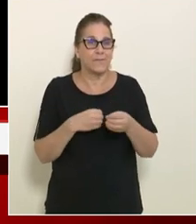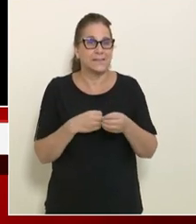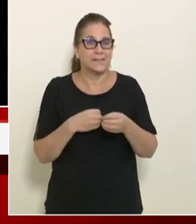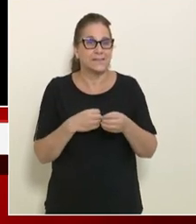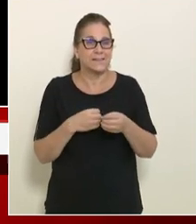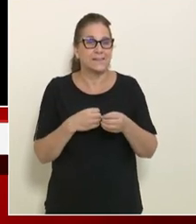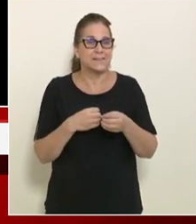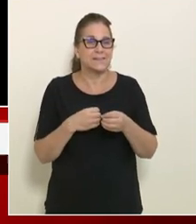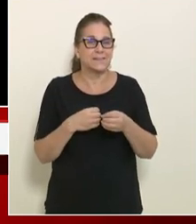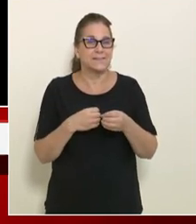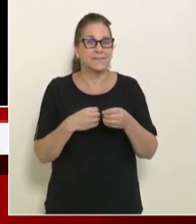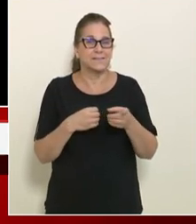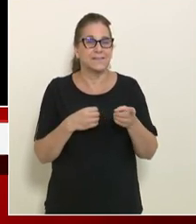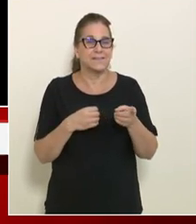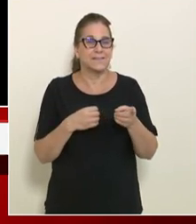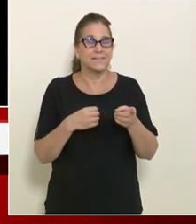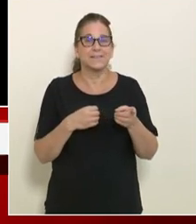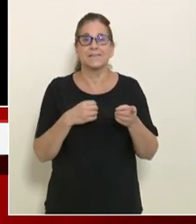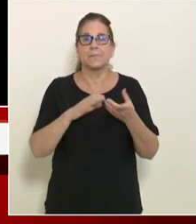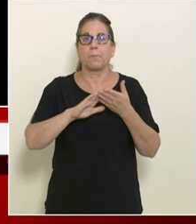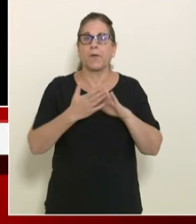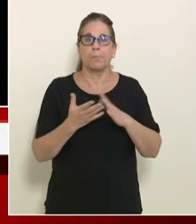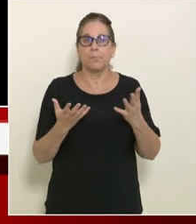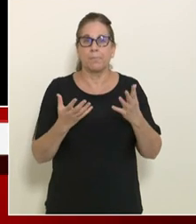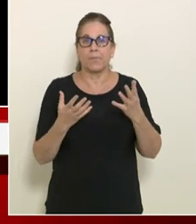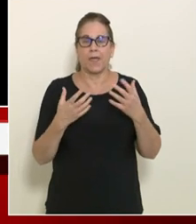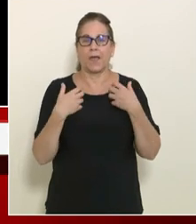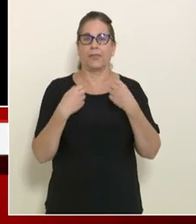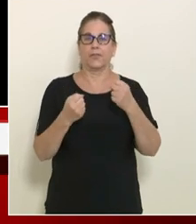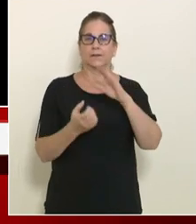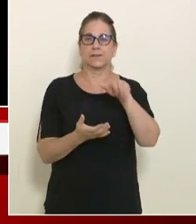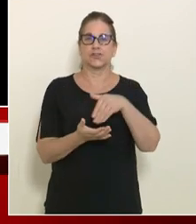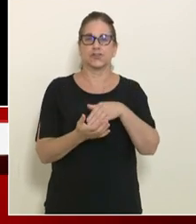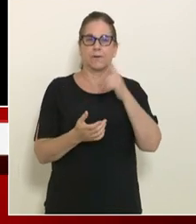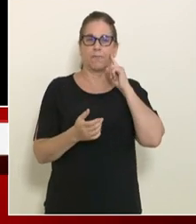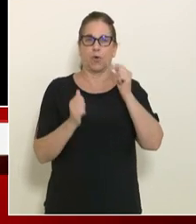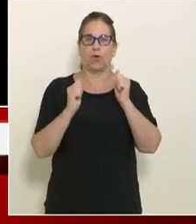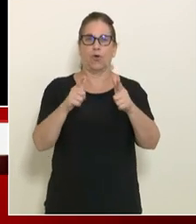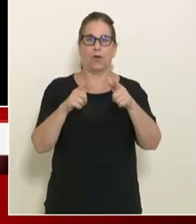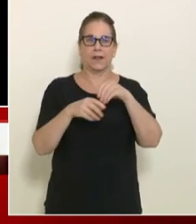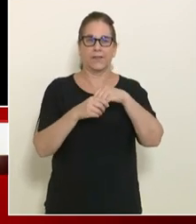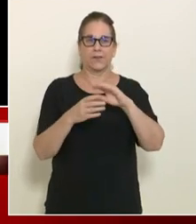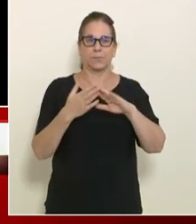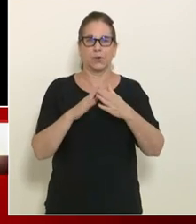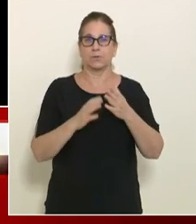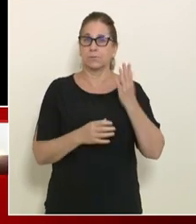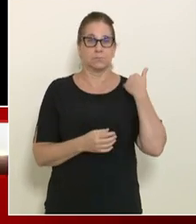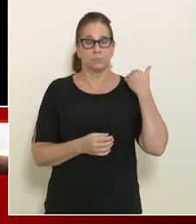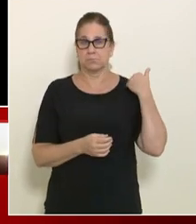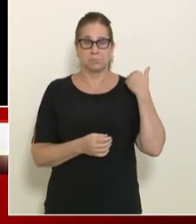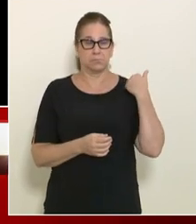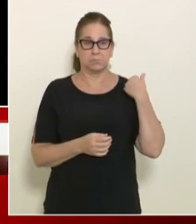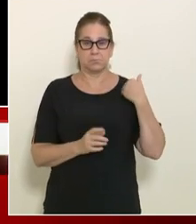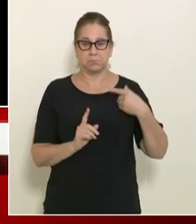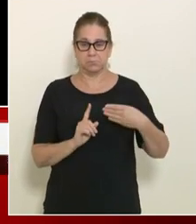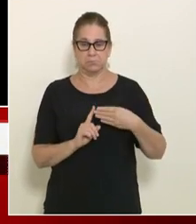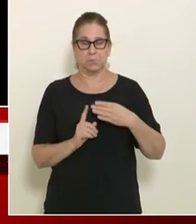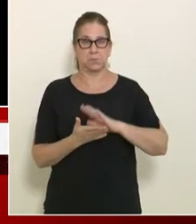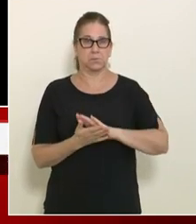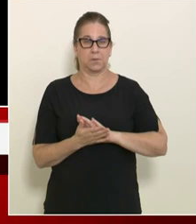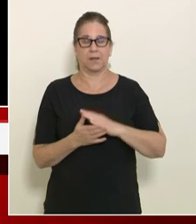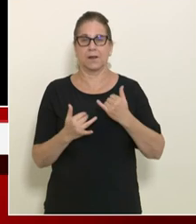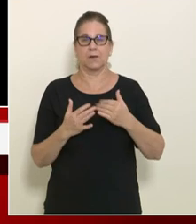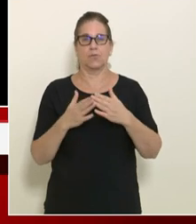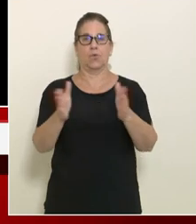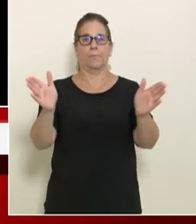meals now will be provided by your LEA. So it's critically important that you are in contact with your school to